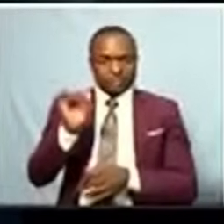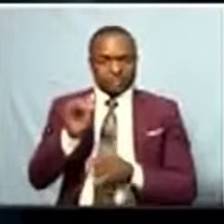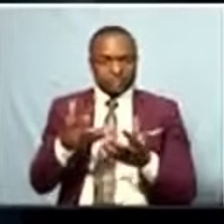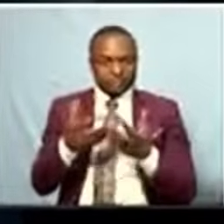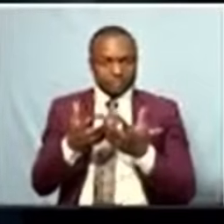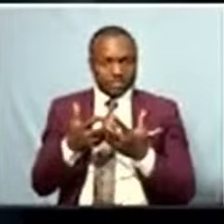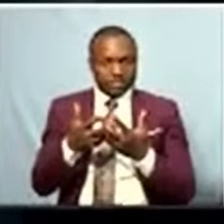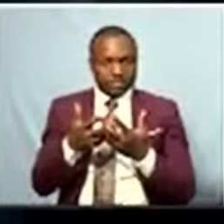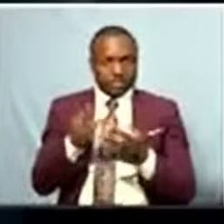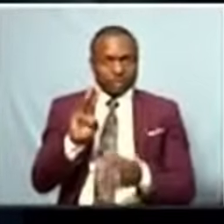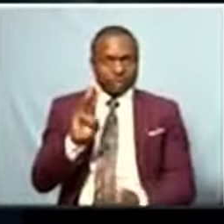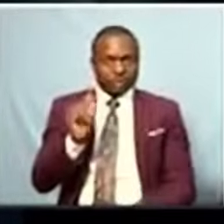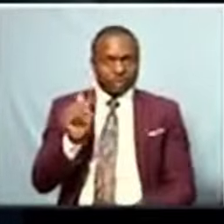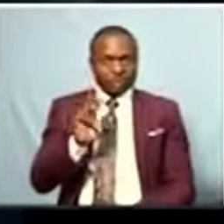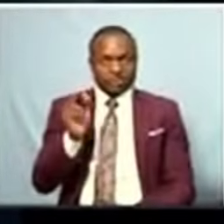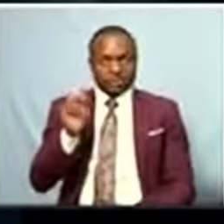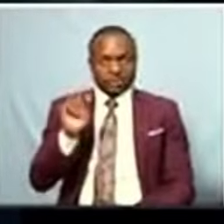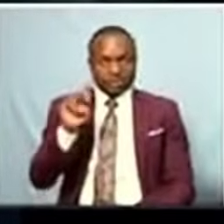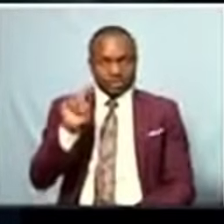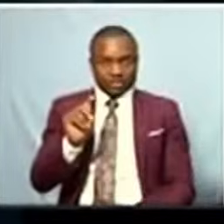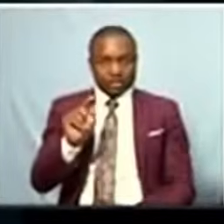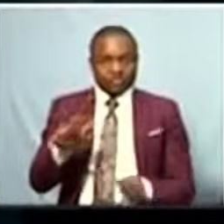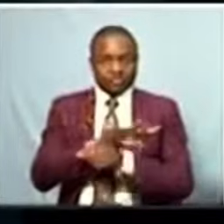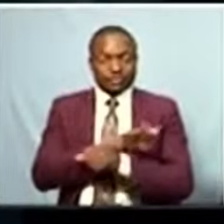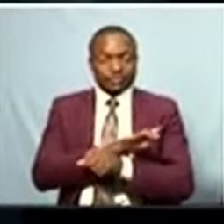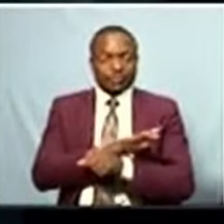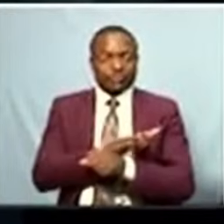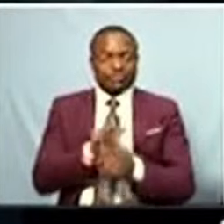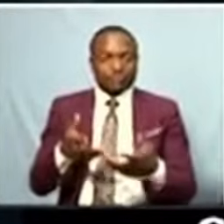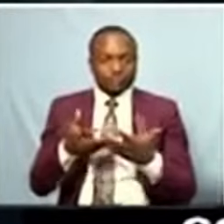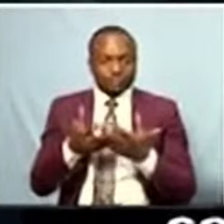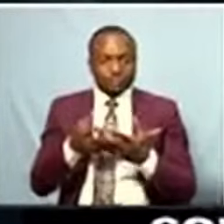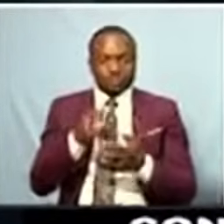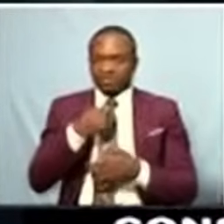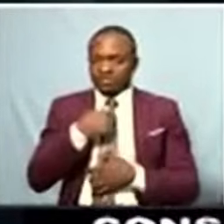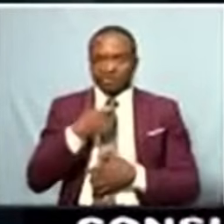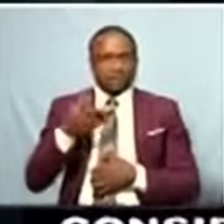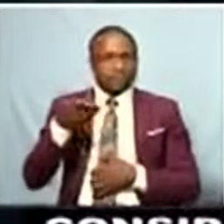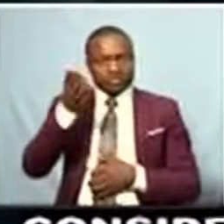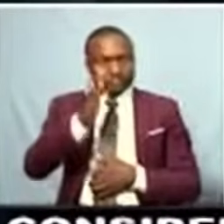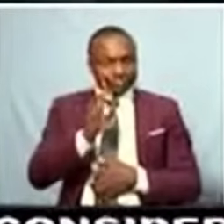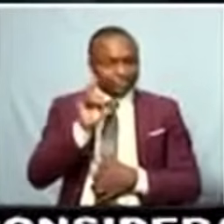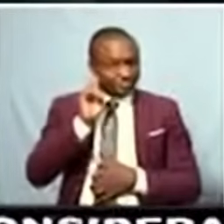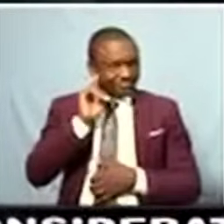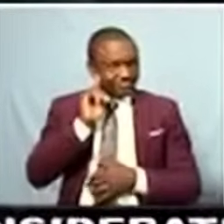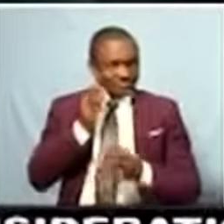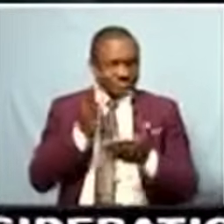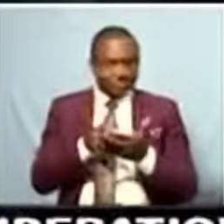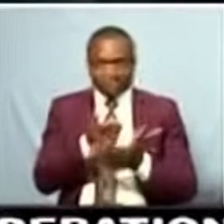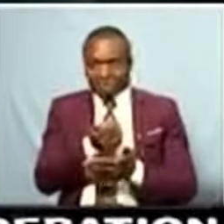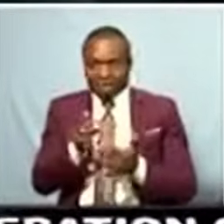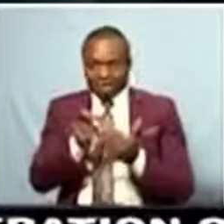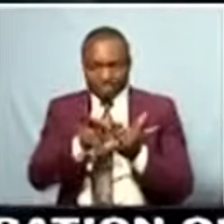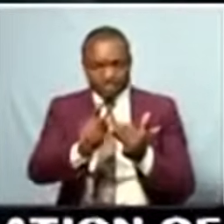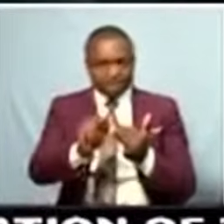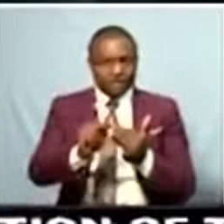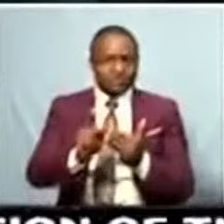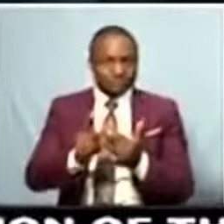whole machine. So I have never heard such a thing where certain